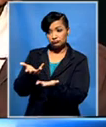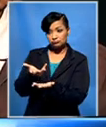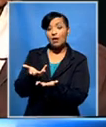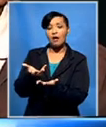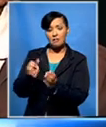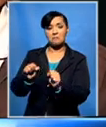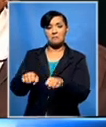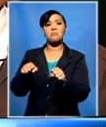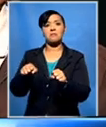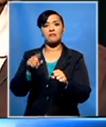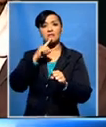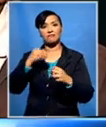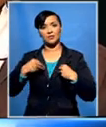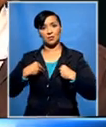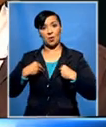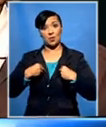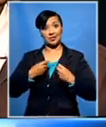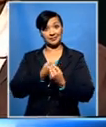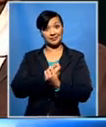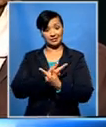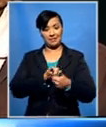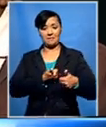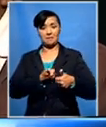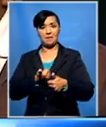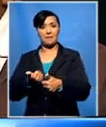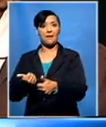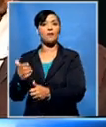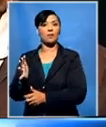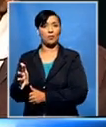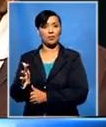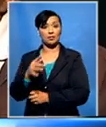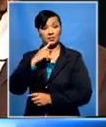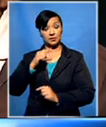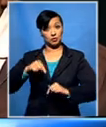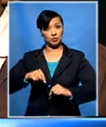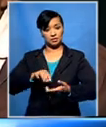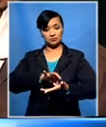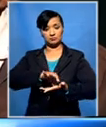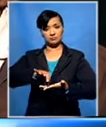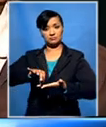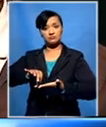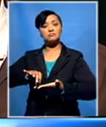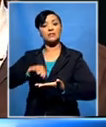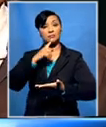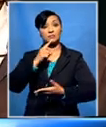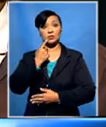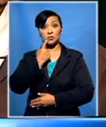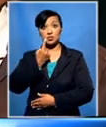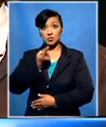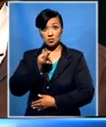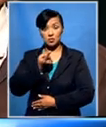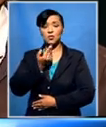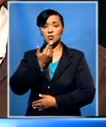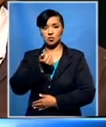to give us our cars back, and even today we have already started signing out the document, the release document, that tomorrow